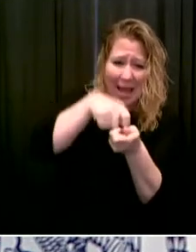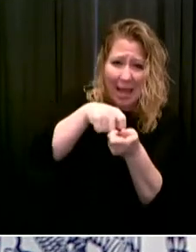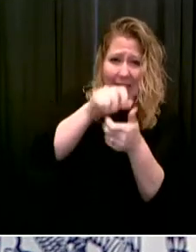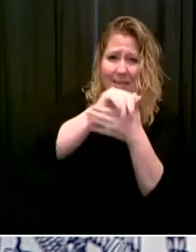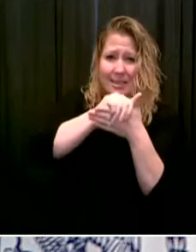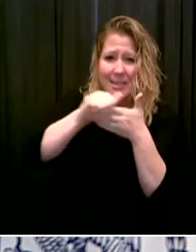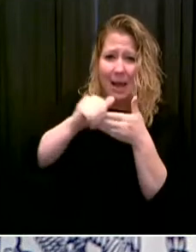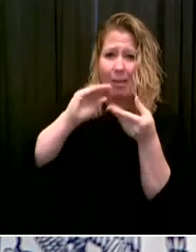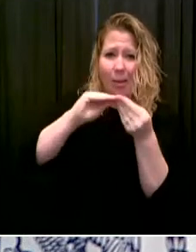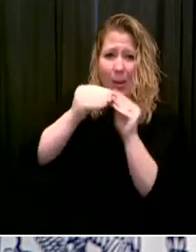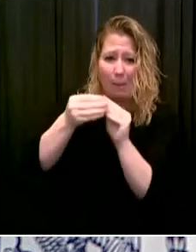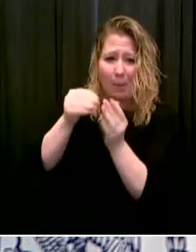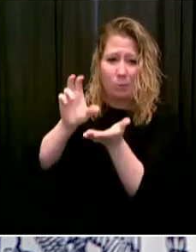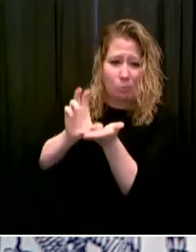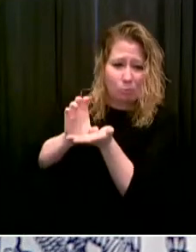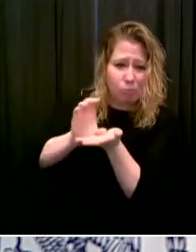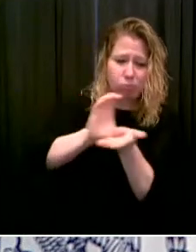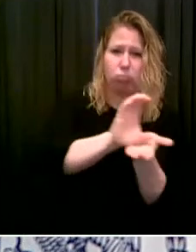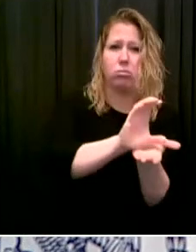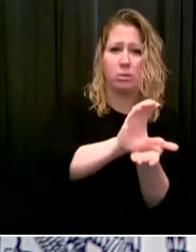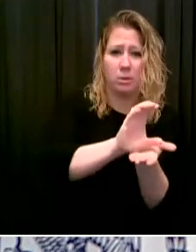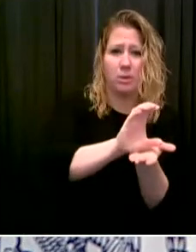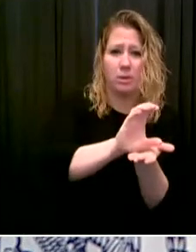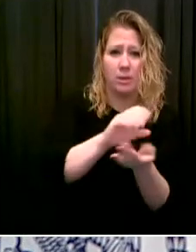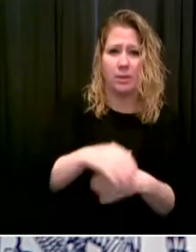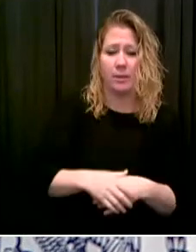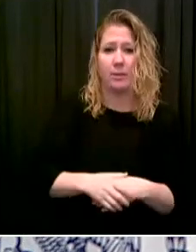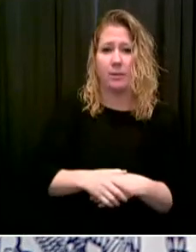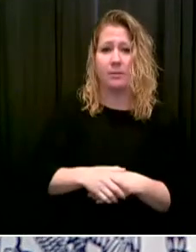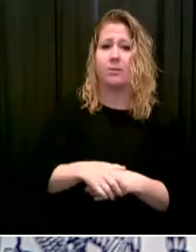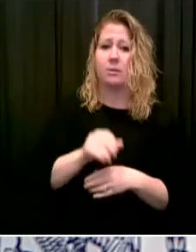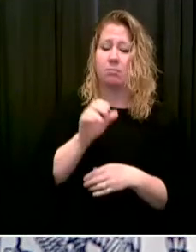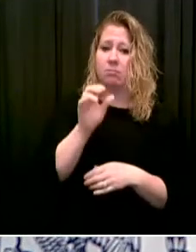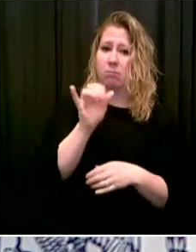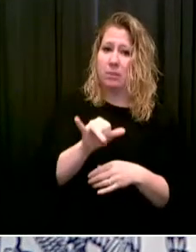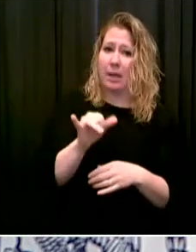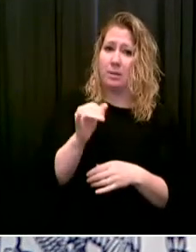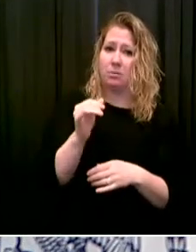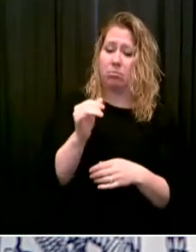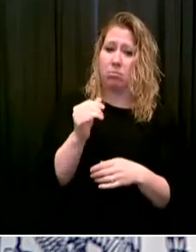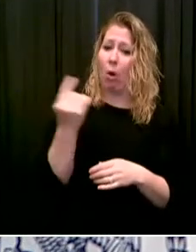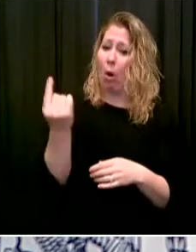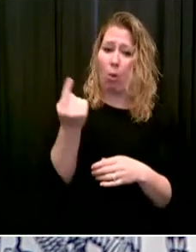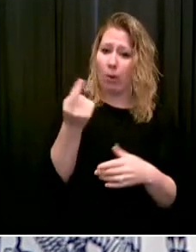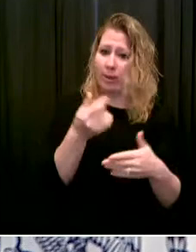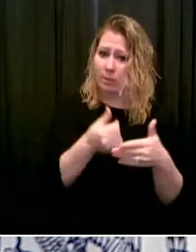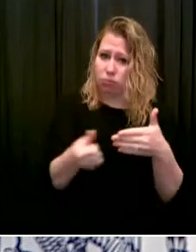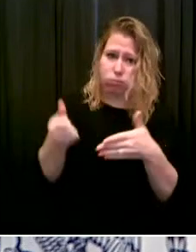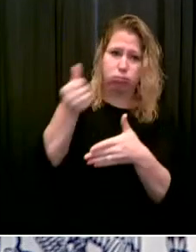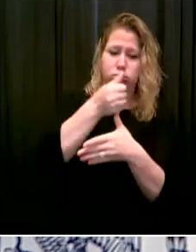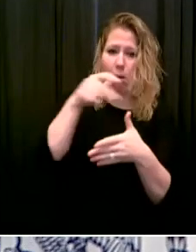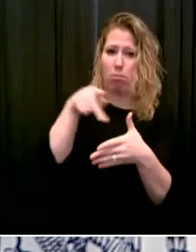the council. We want to figure out with them what makes sense in light of other priorities as well.